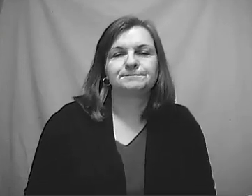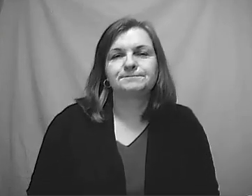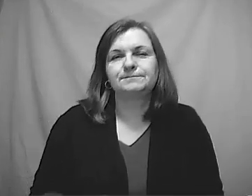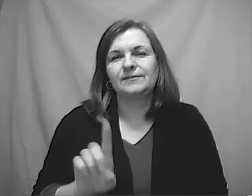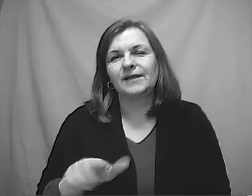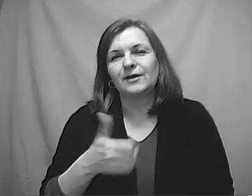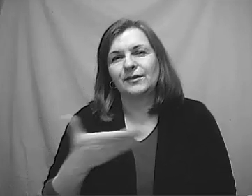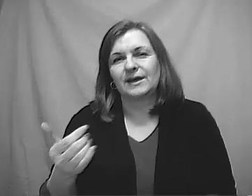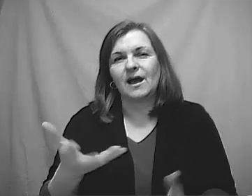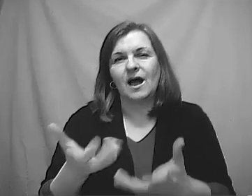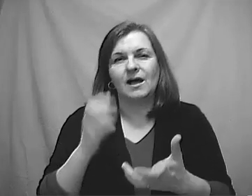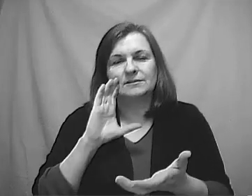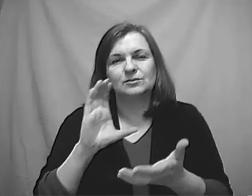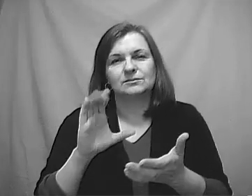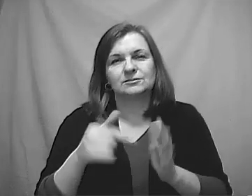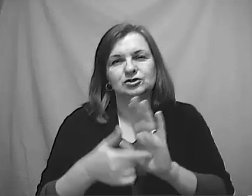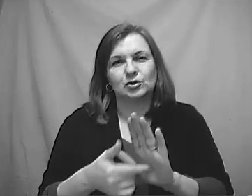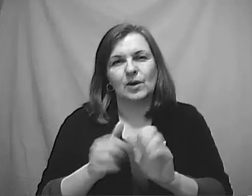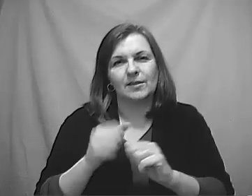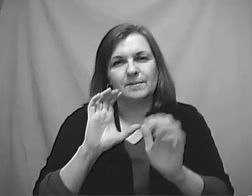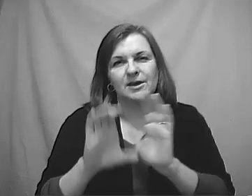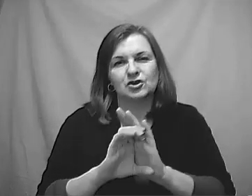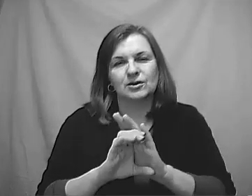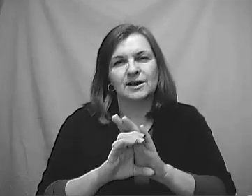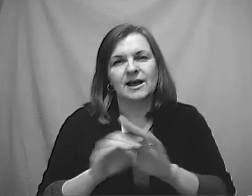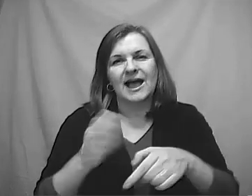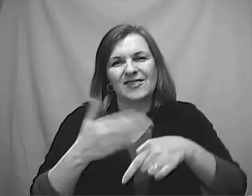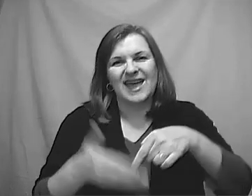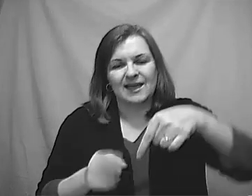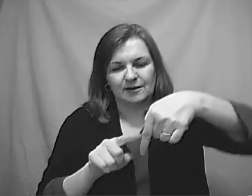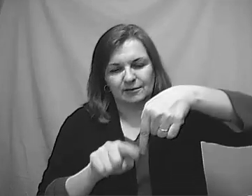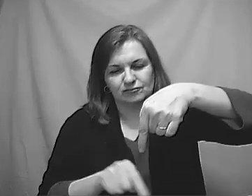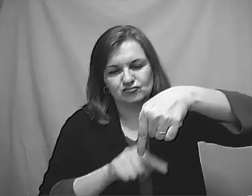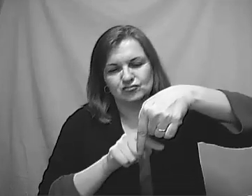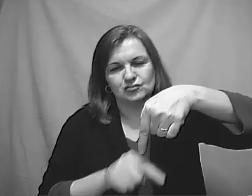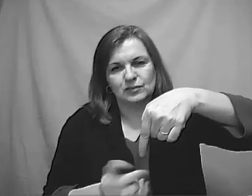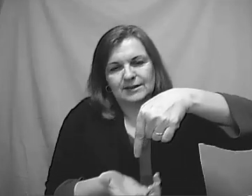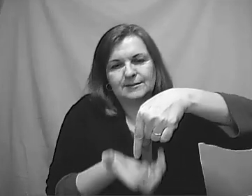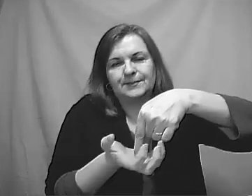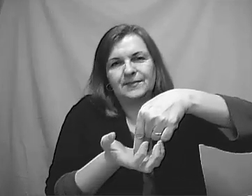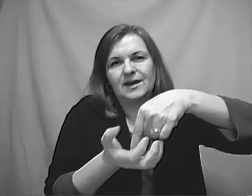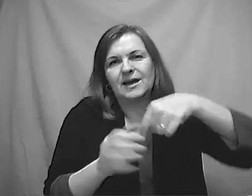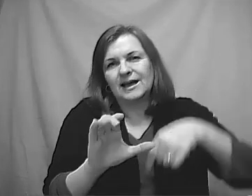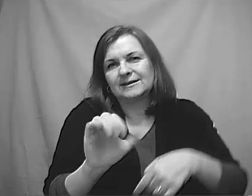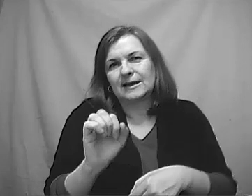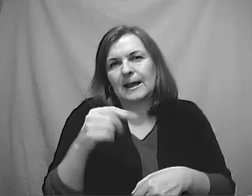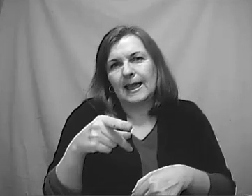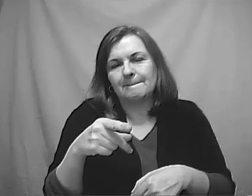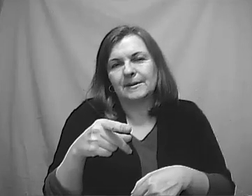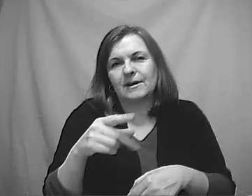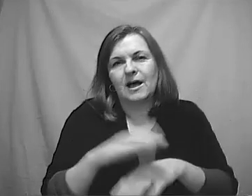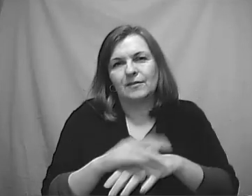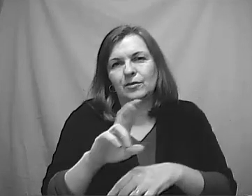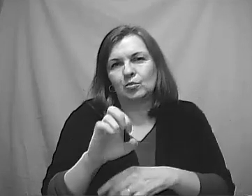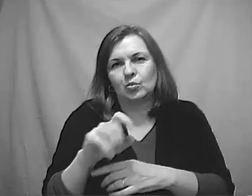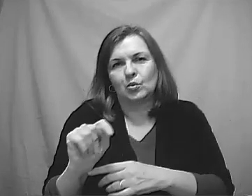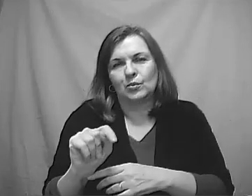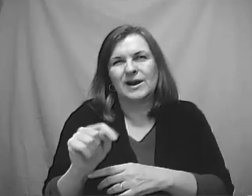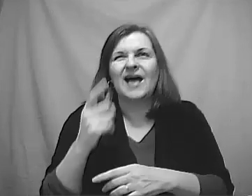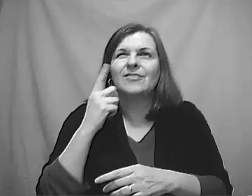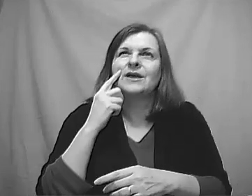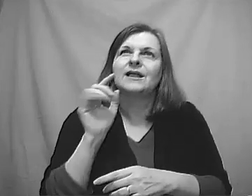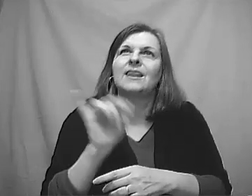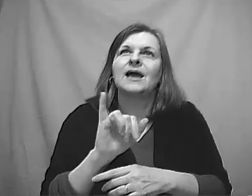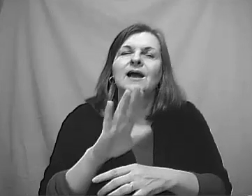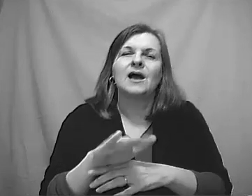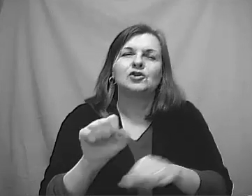bigger. The other thing on here that I wanted to point out to you is this thing known as a root cap down at the bottom. So essentially,